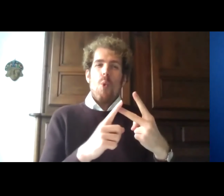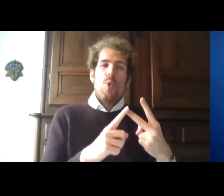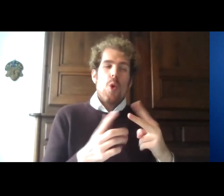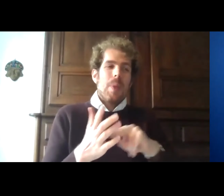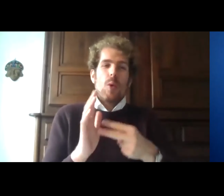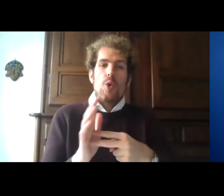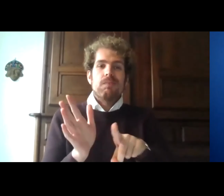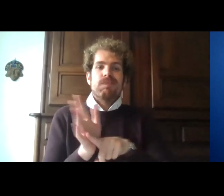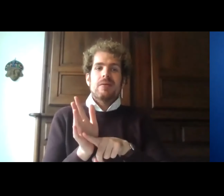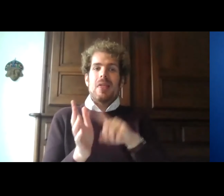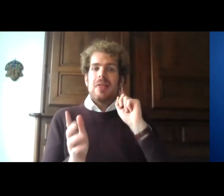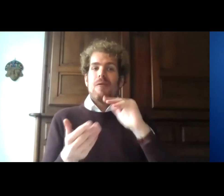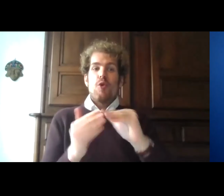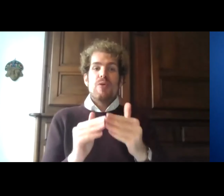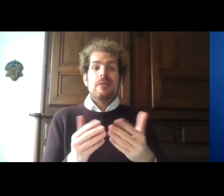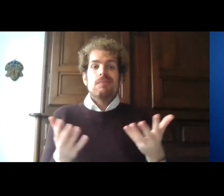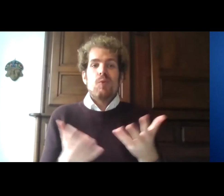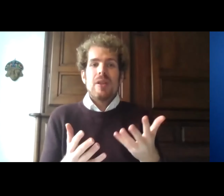setting.